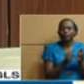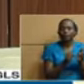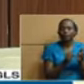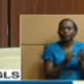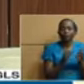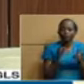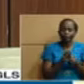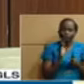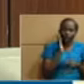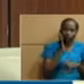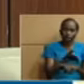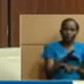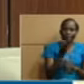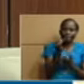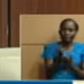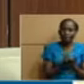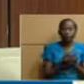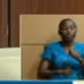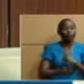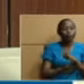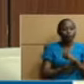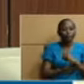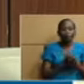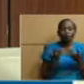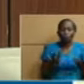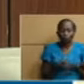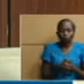direct income support, where SAGE